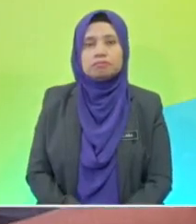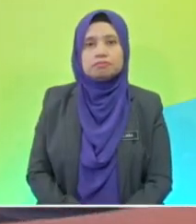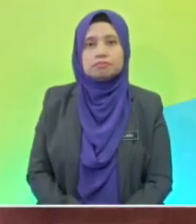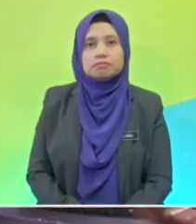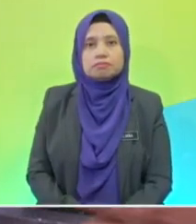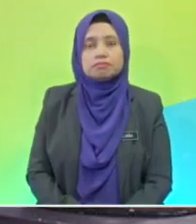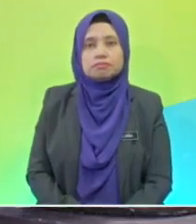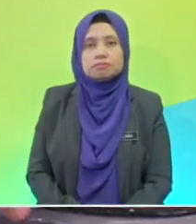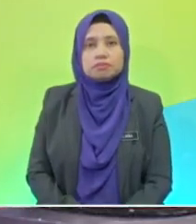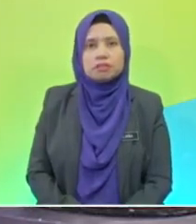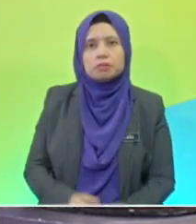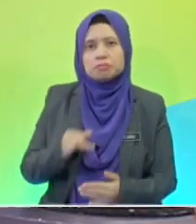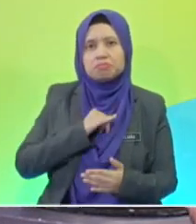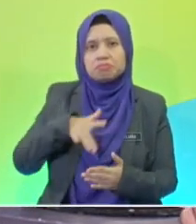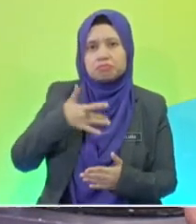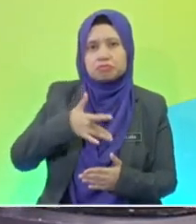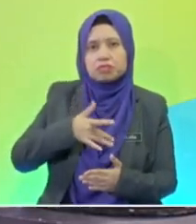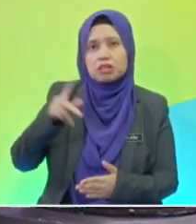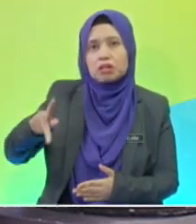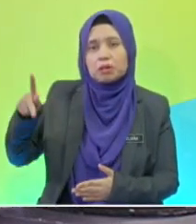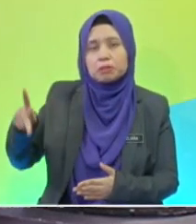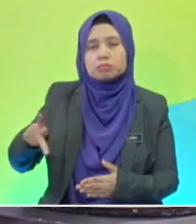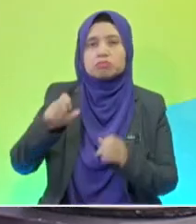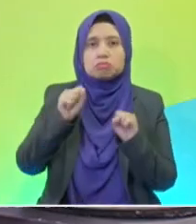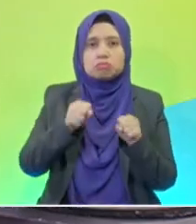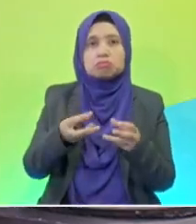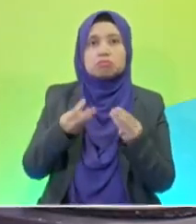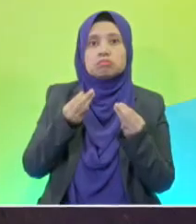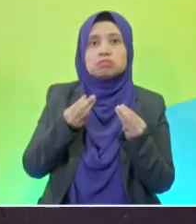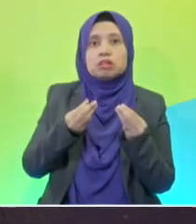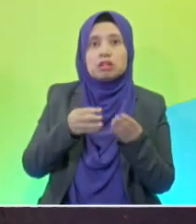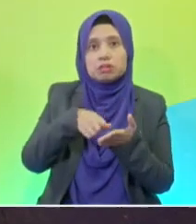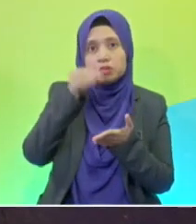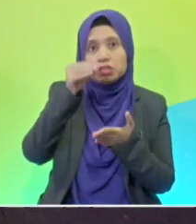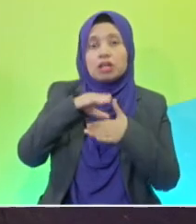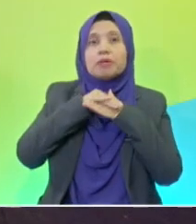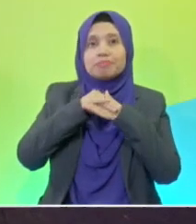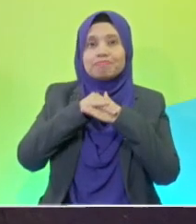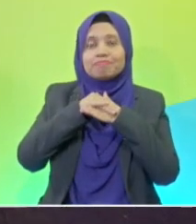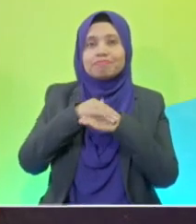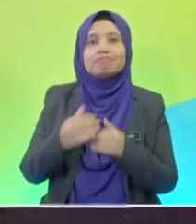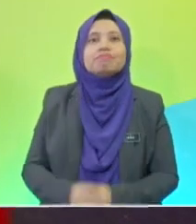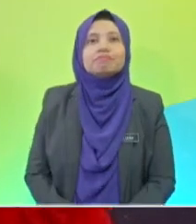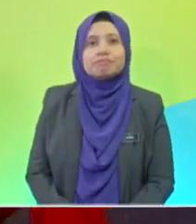Divya, Okay. I think the pupils are ready for the lesson, for the English lesson at EduwebTV. Can Alright. we go now? Let's go.